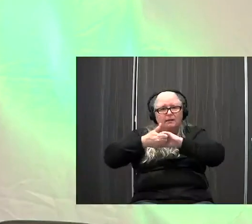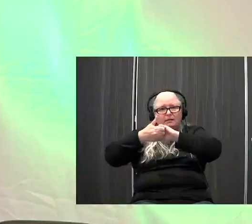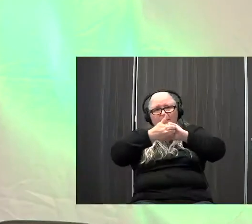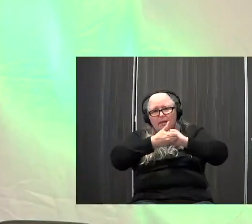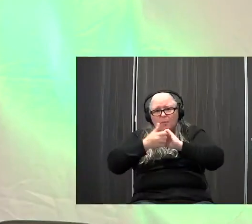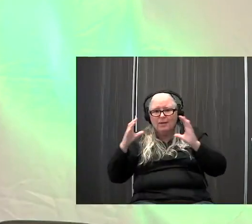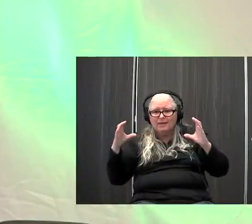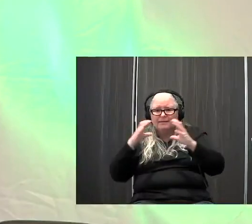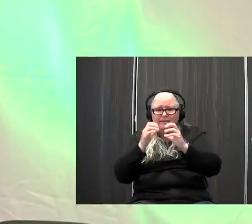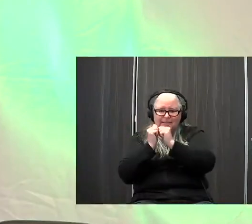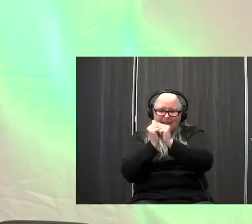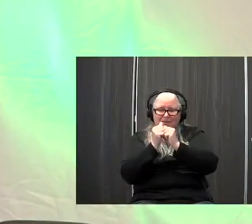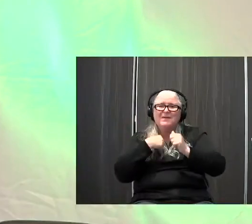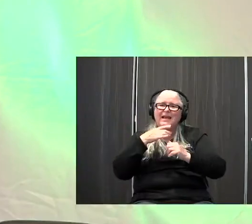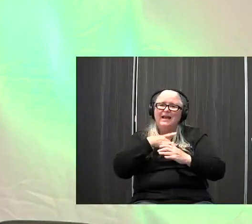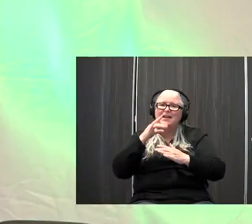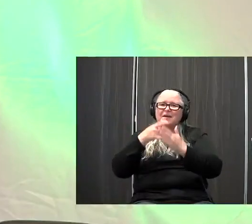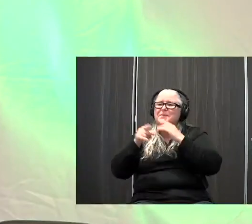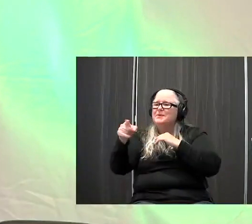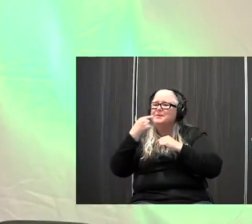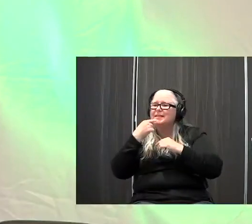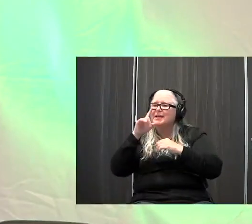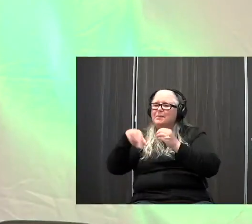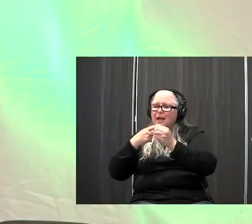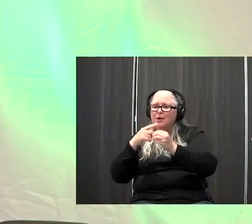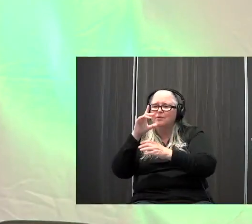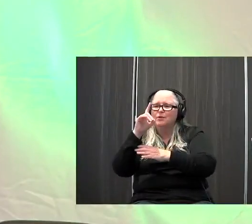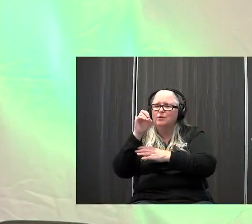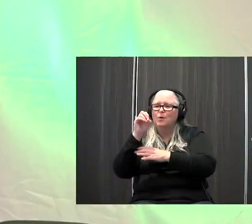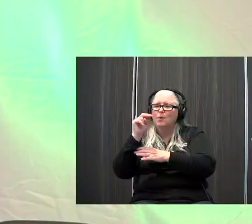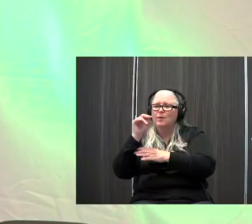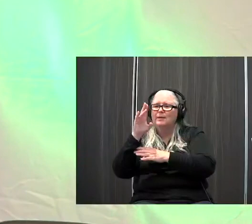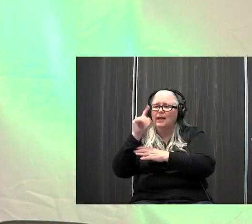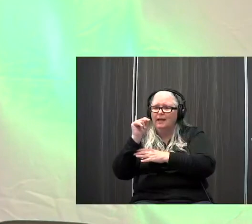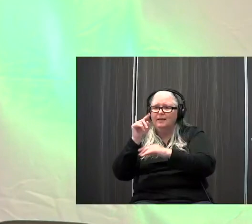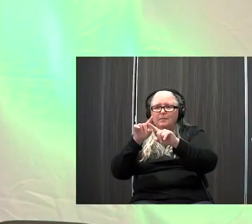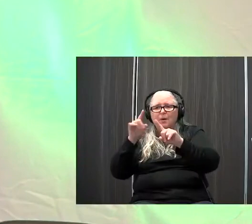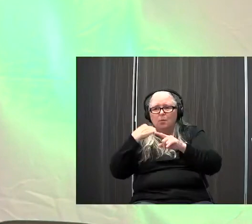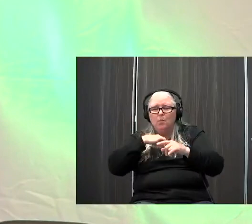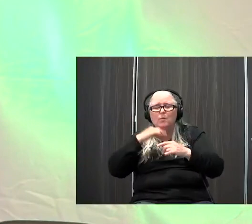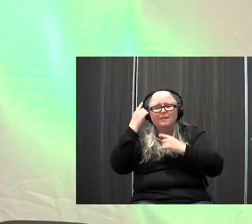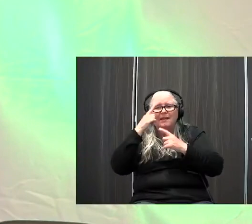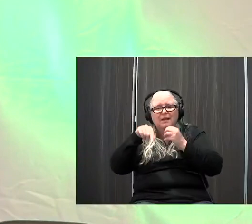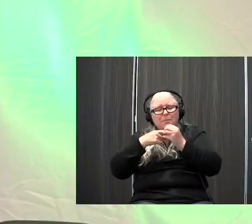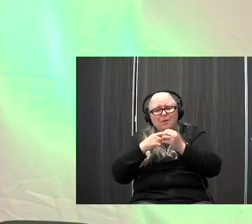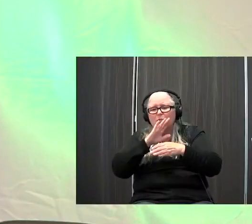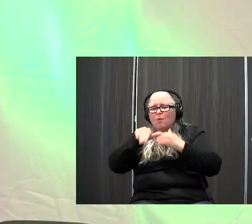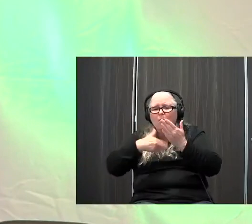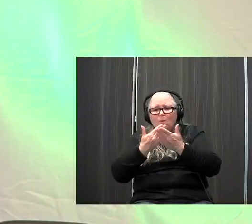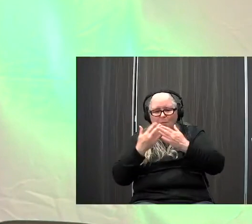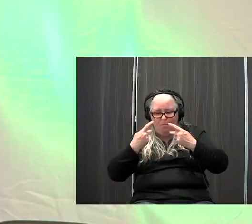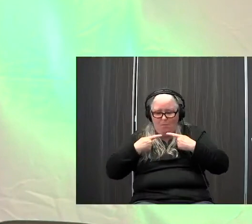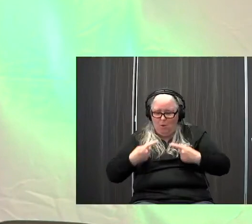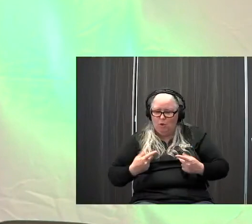analogy about the donut, but we're thinking about the whole person, not just the endocrine aspects. And